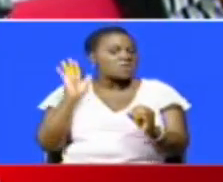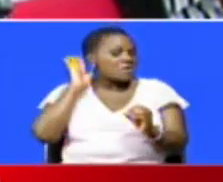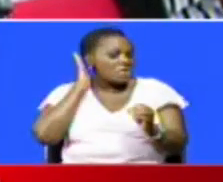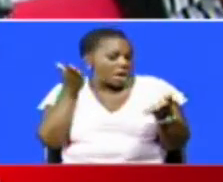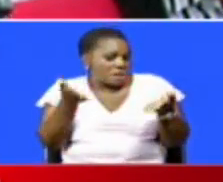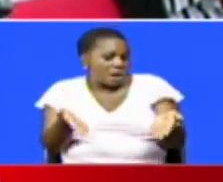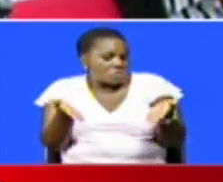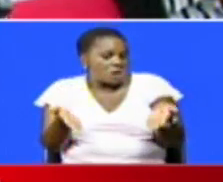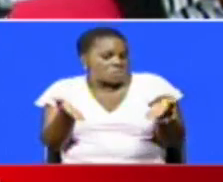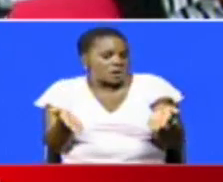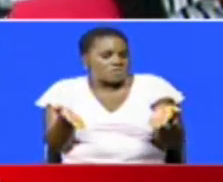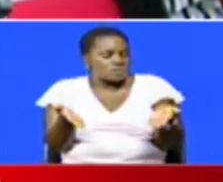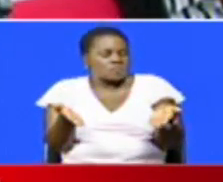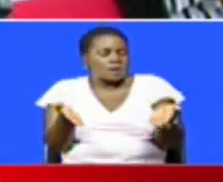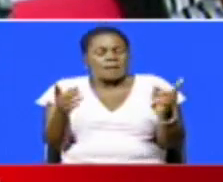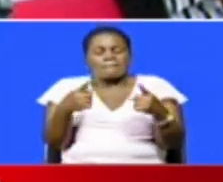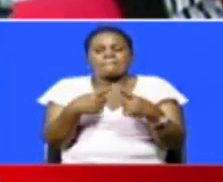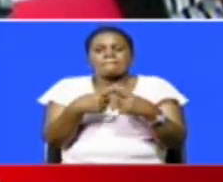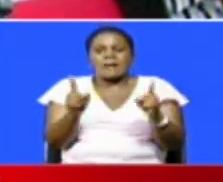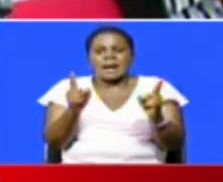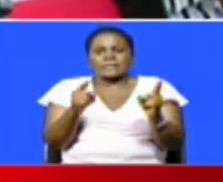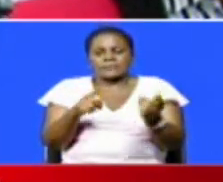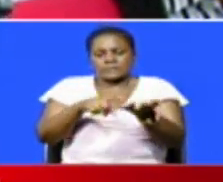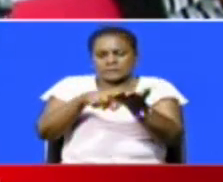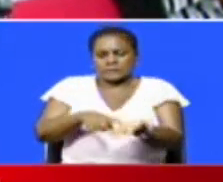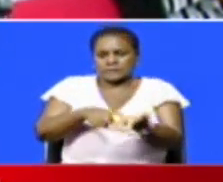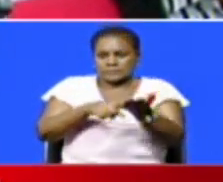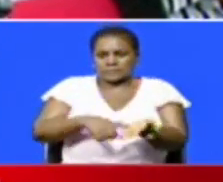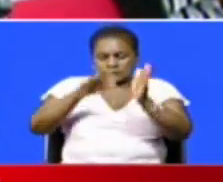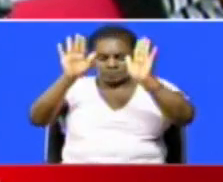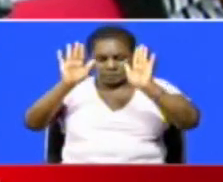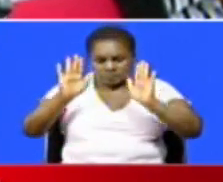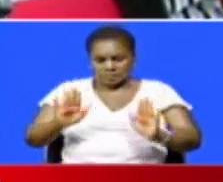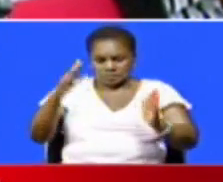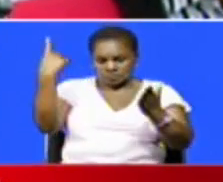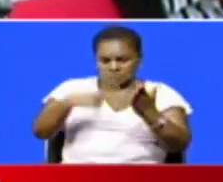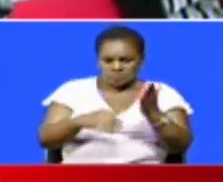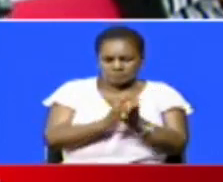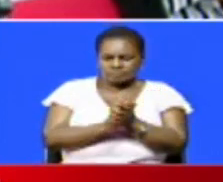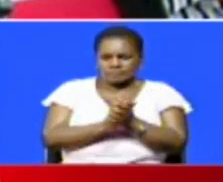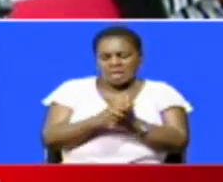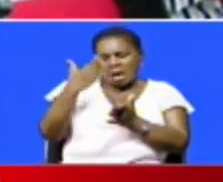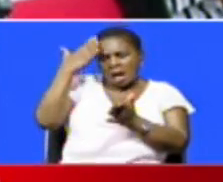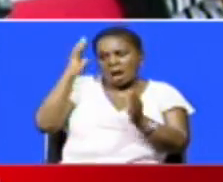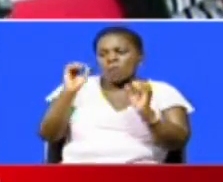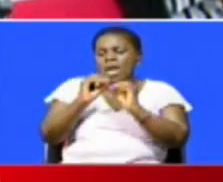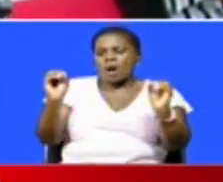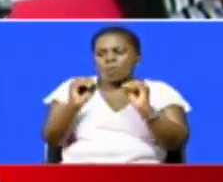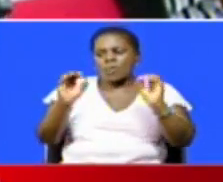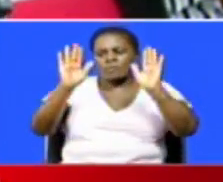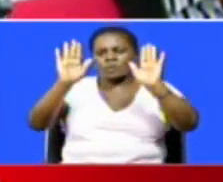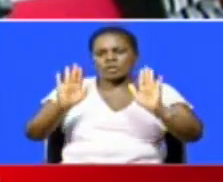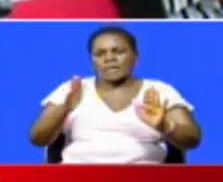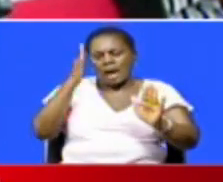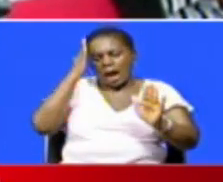are learning. But maybe to stress more, most important of this, I do not know why it is important to know